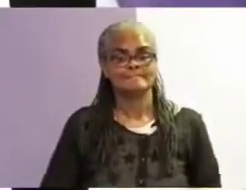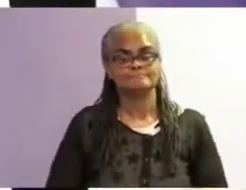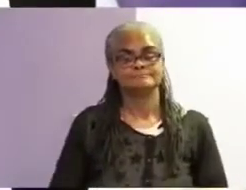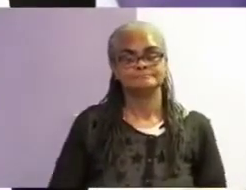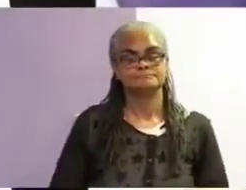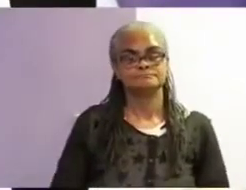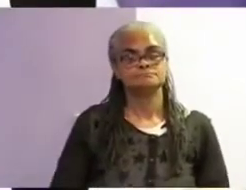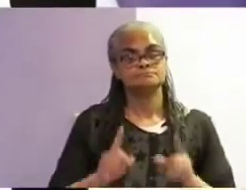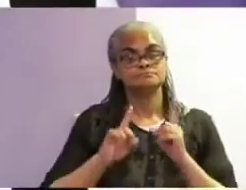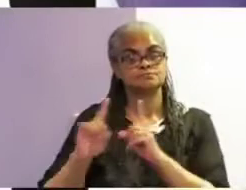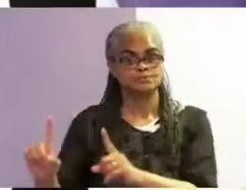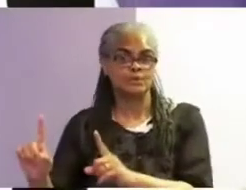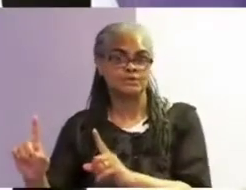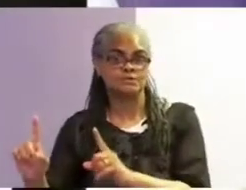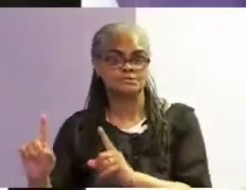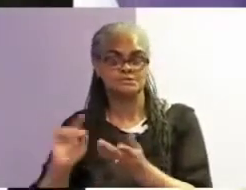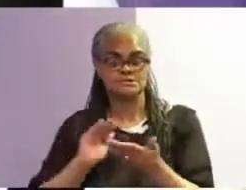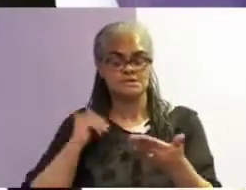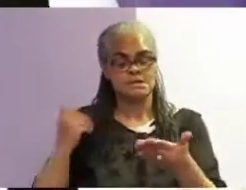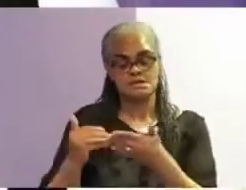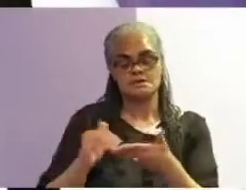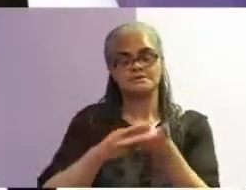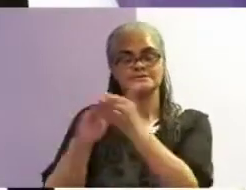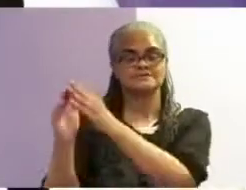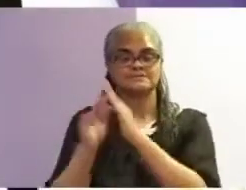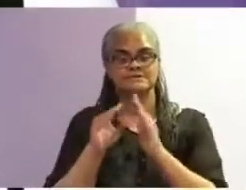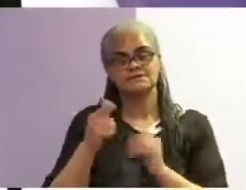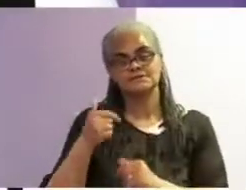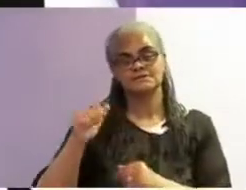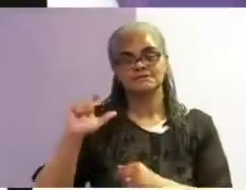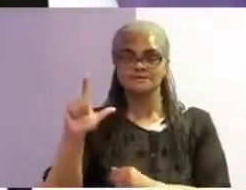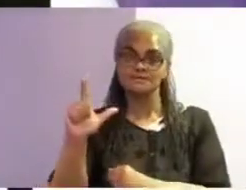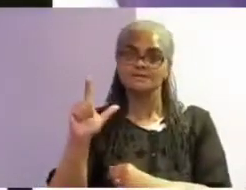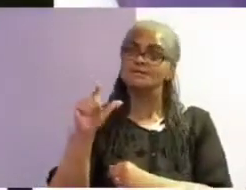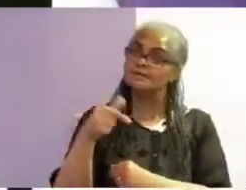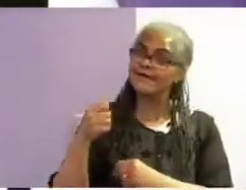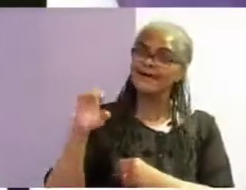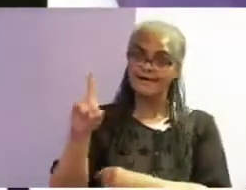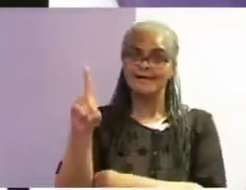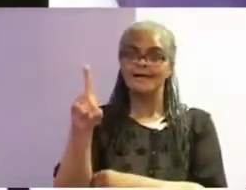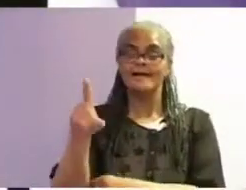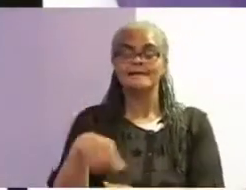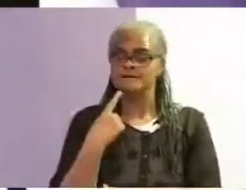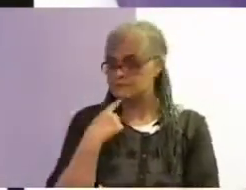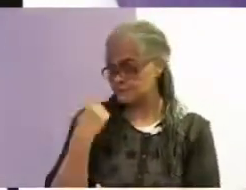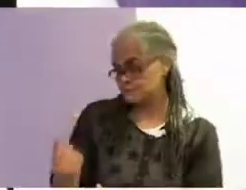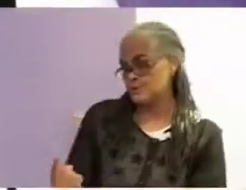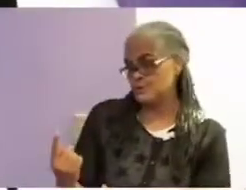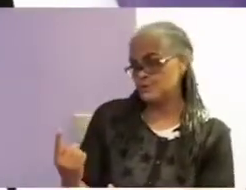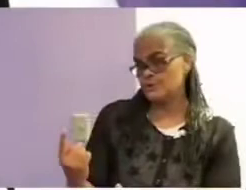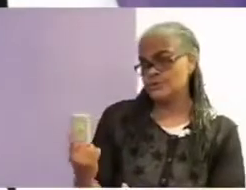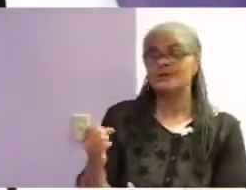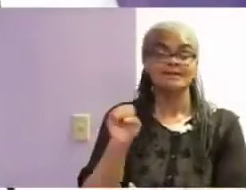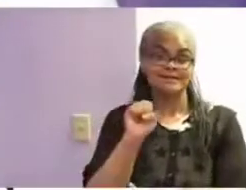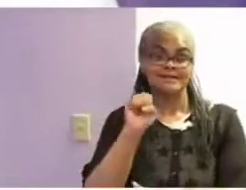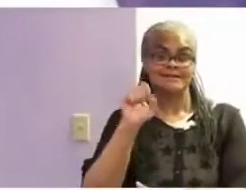by Gilgal. He told Elisha, stay